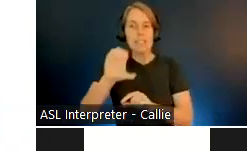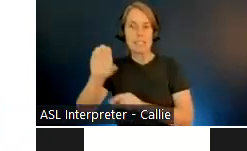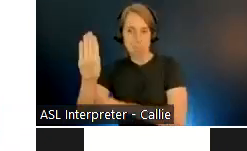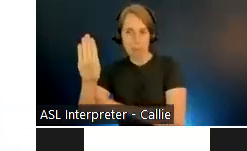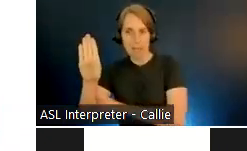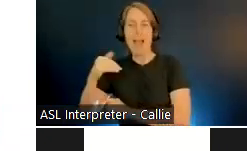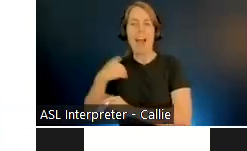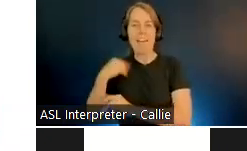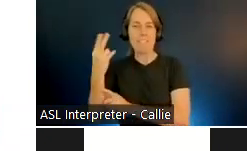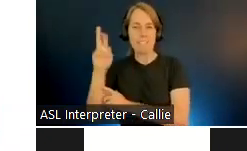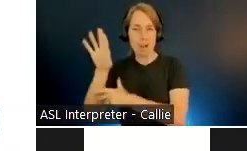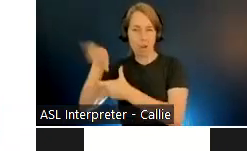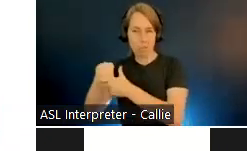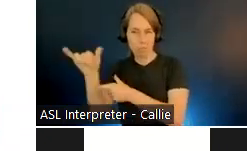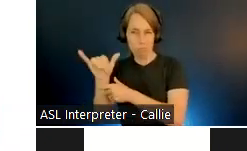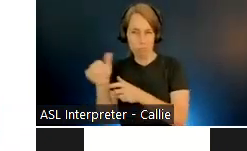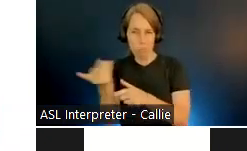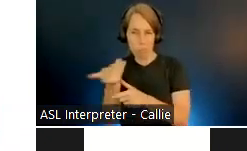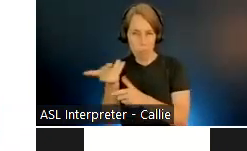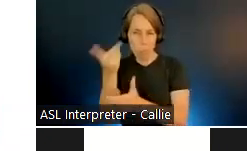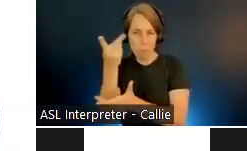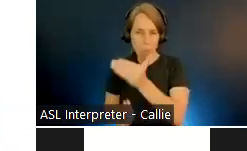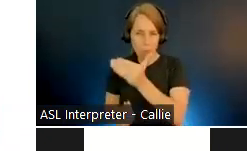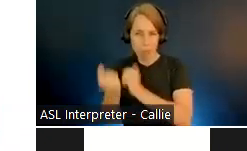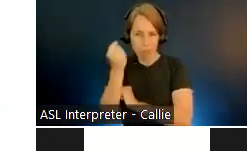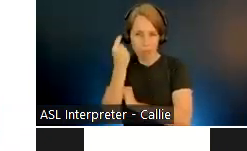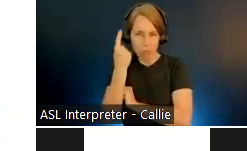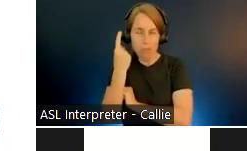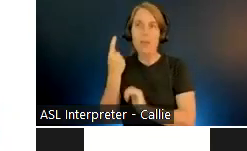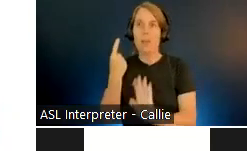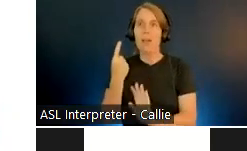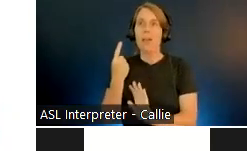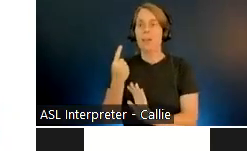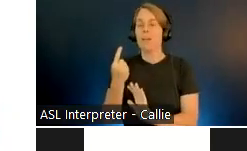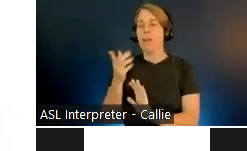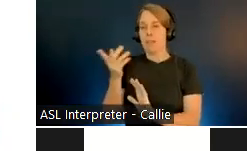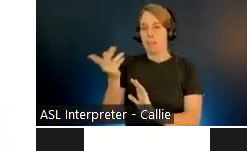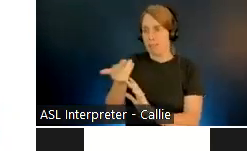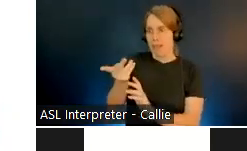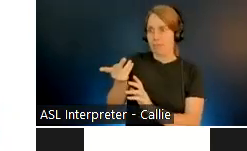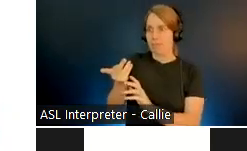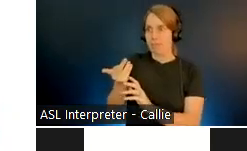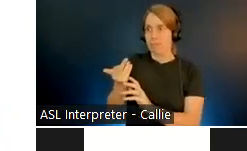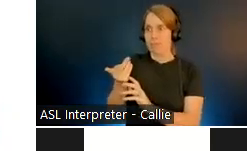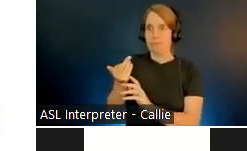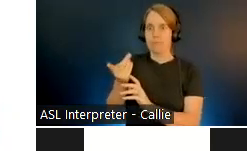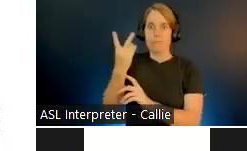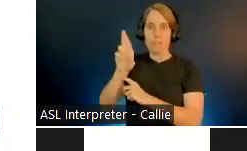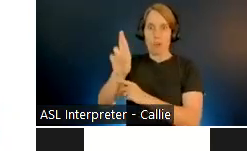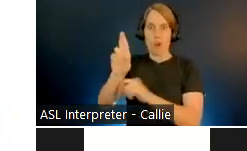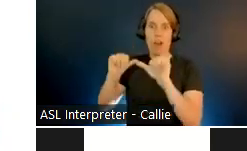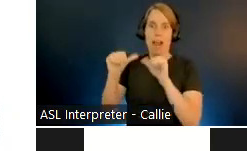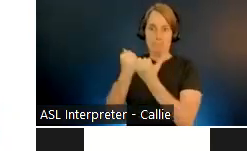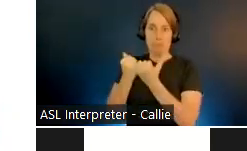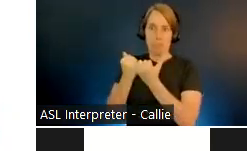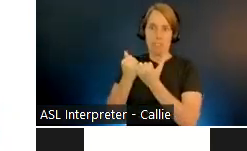for the Blind, because they act as the vocational rehabilitation agency for people who are blind.